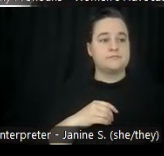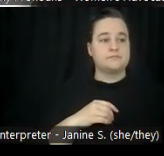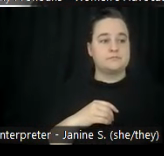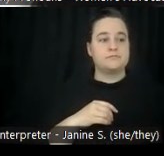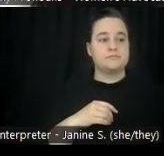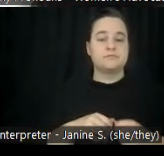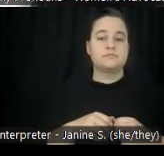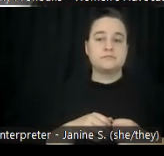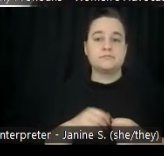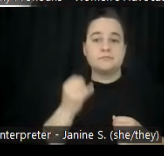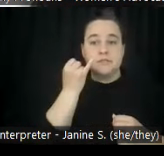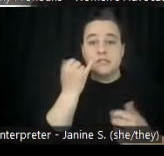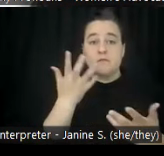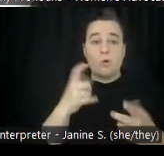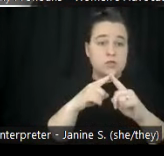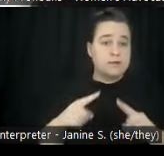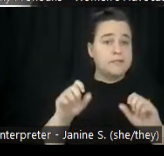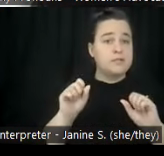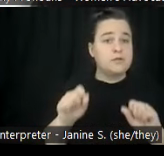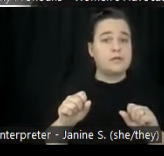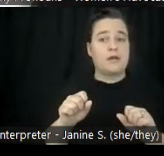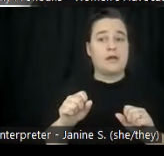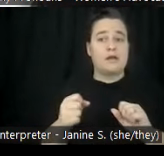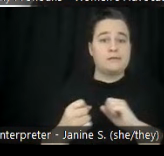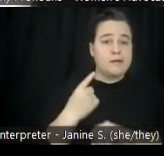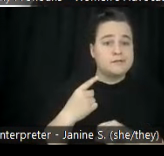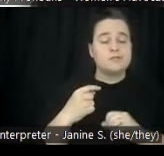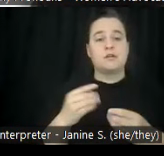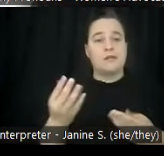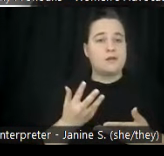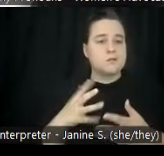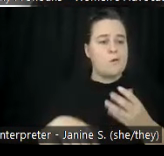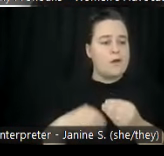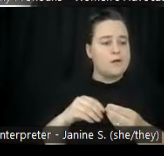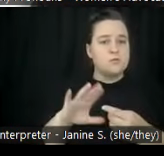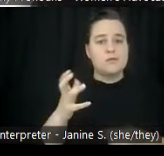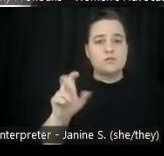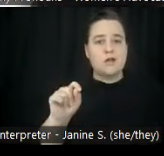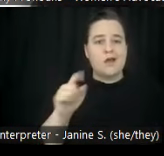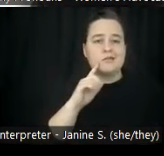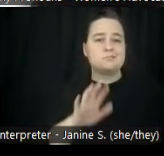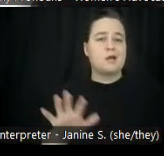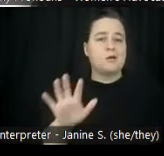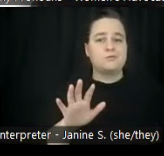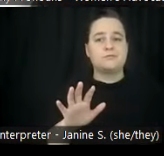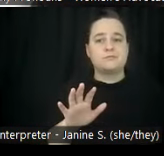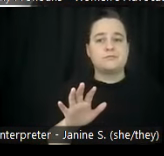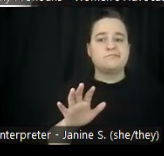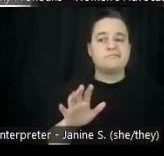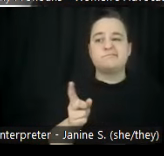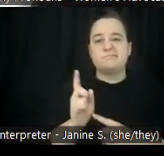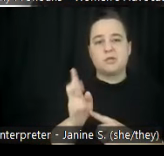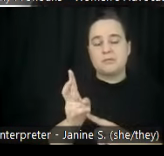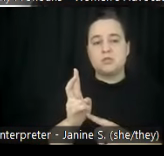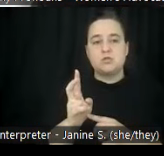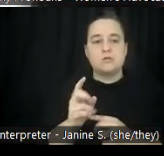chat, or if you would like to be unmuted, you can message us directly and let us know. But I'll give about a minute or two for us to kind